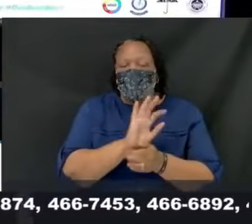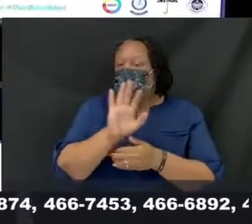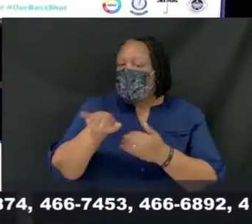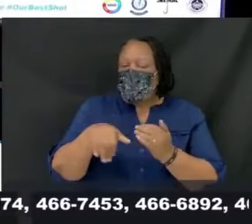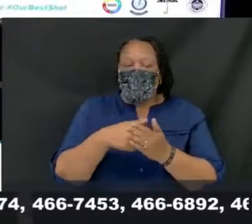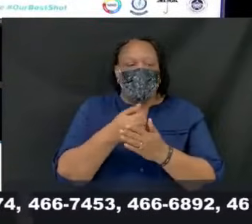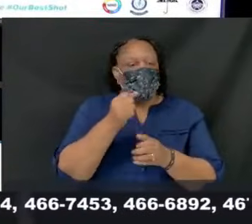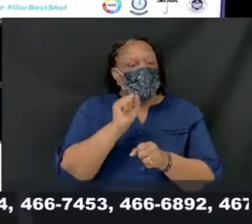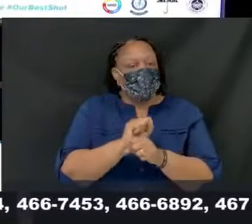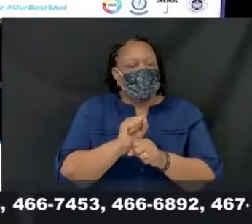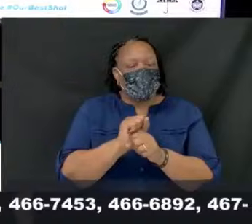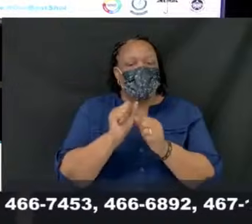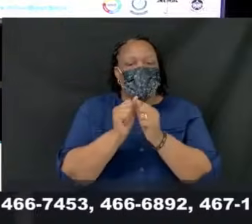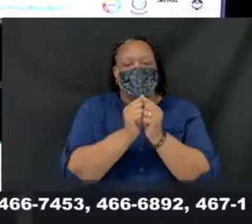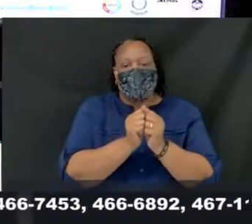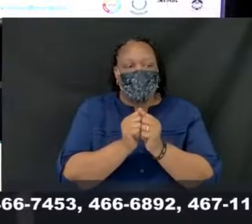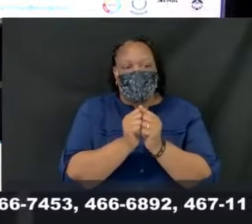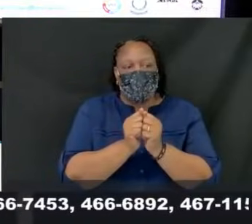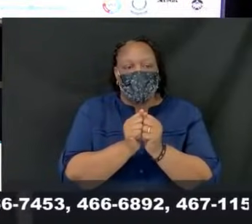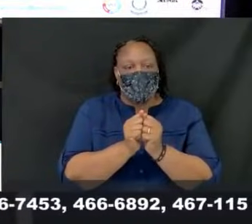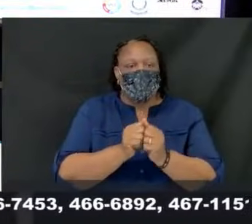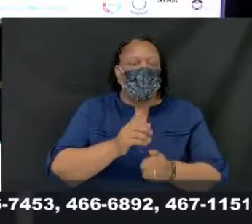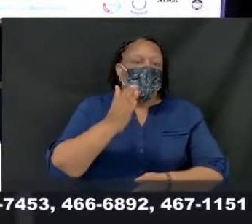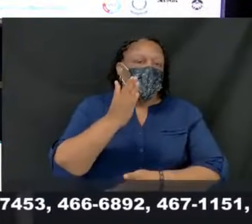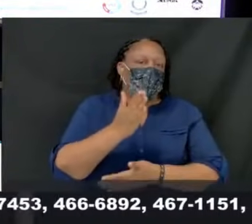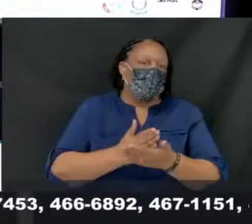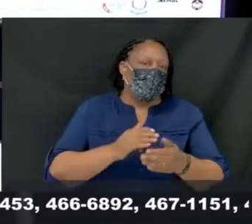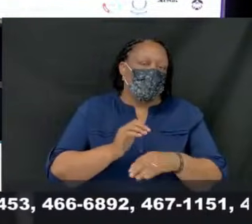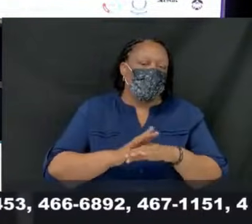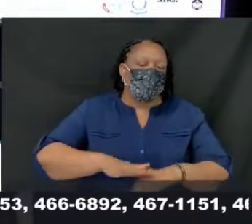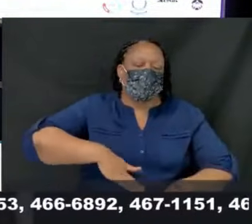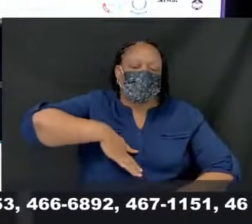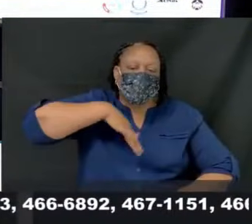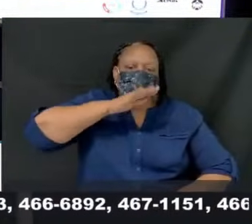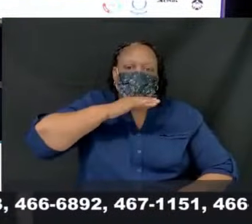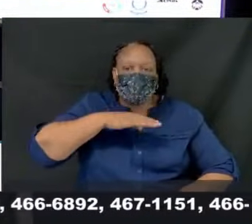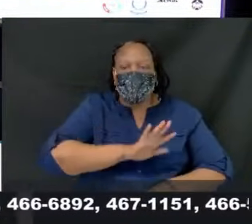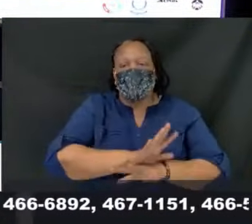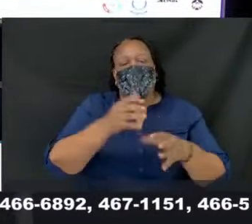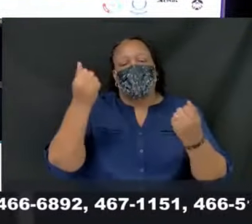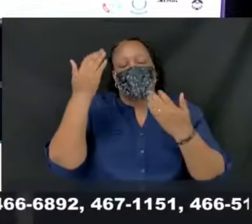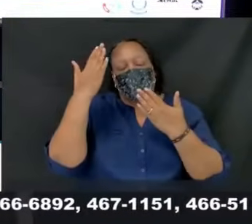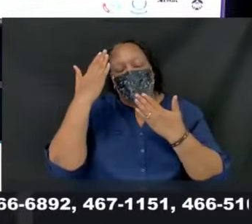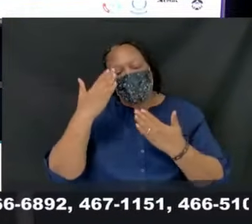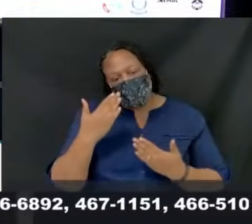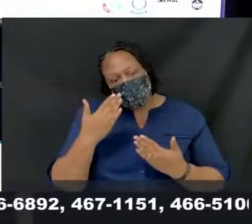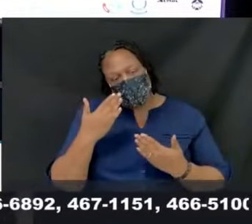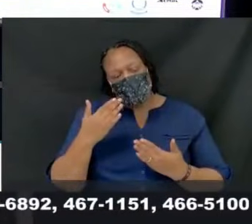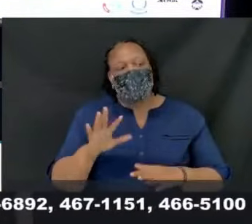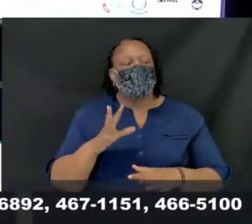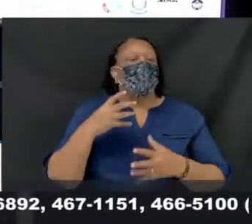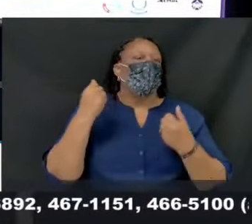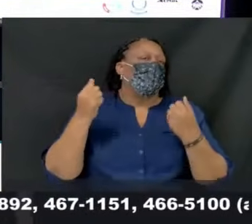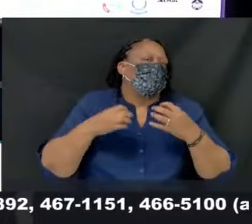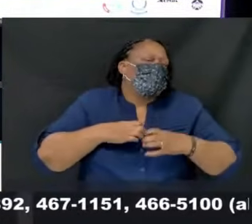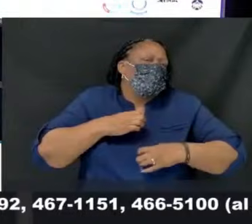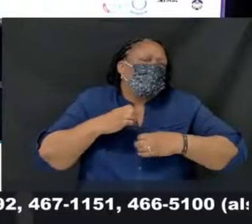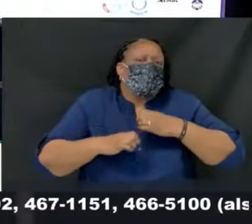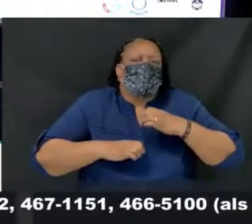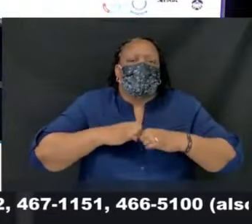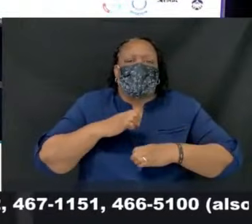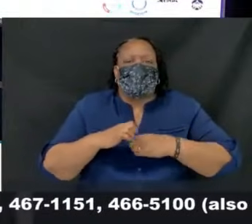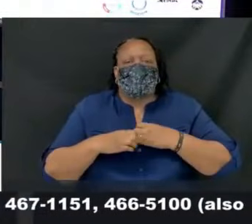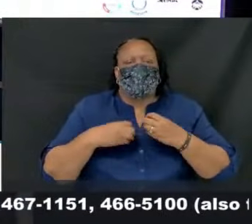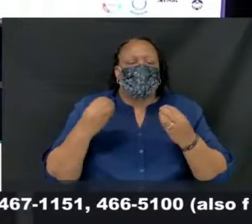together. Sometimes we get frustrated, sometimes we get depressed. There are a lot of emotions that come